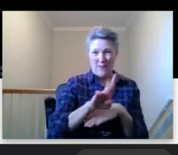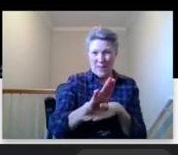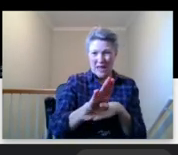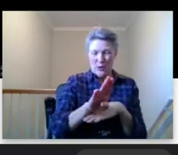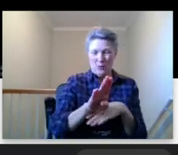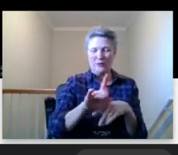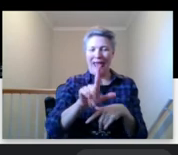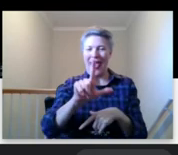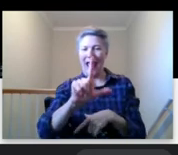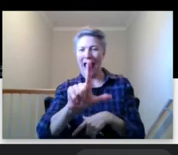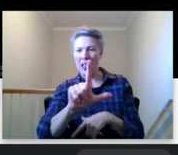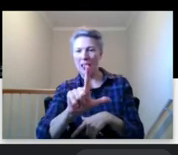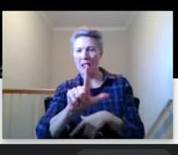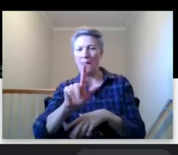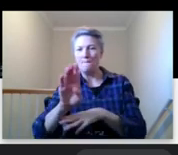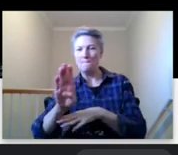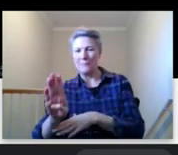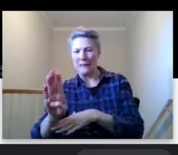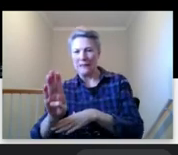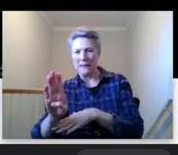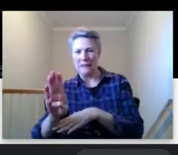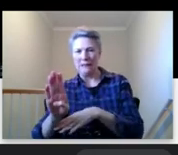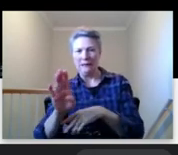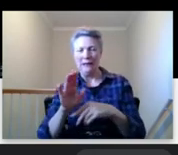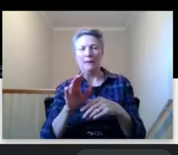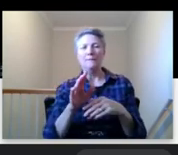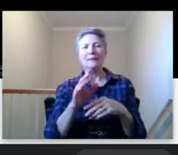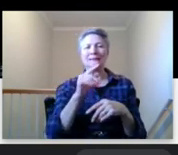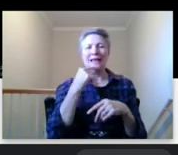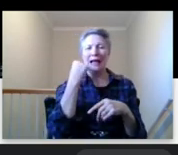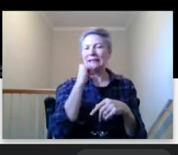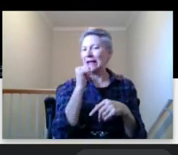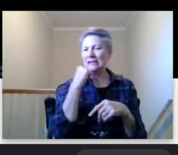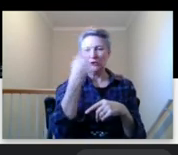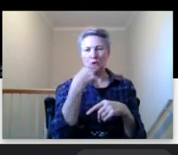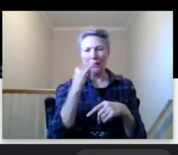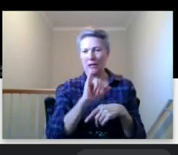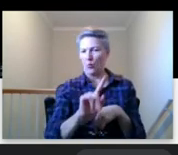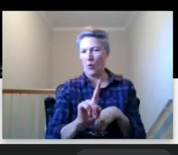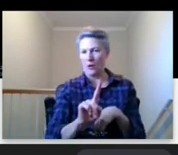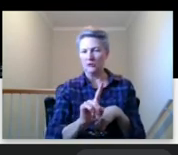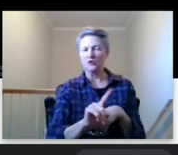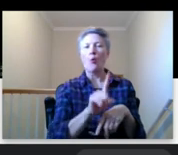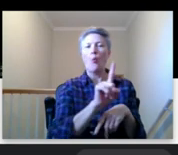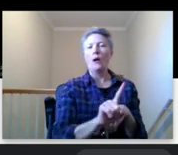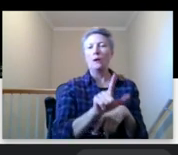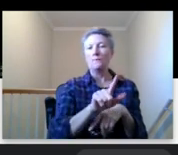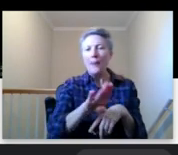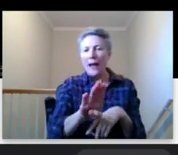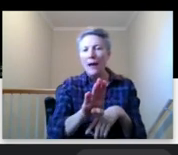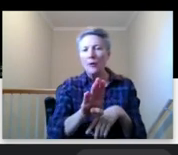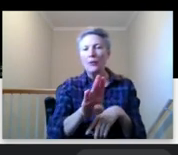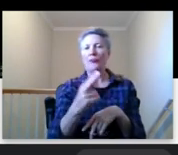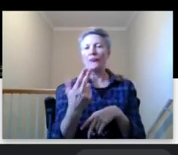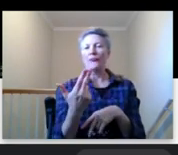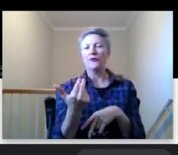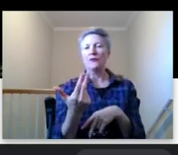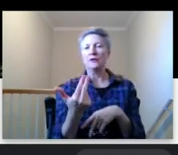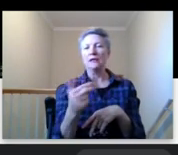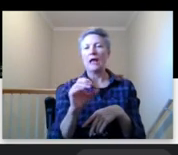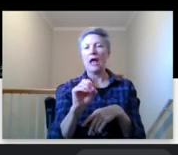kind of a top and bottom so that you can really tell the difference between those. So my answer would be 1 pound, 13